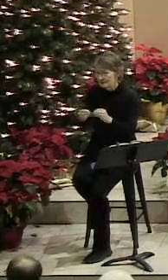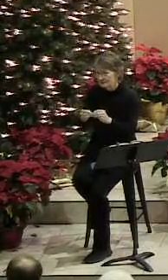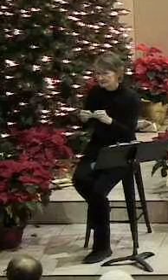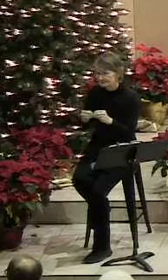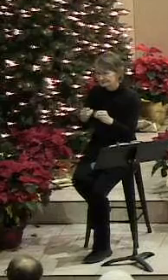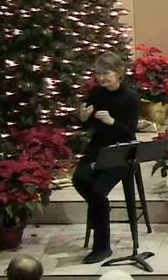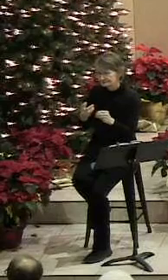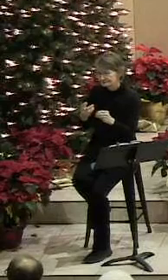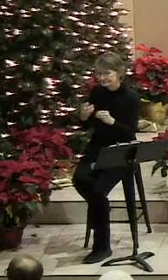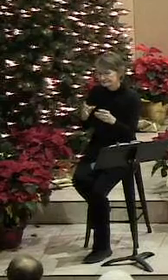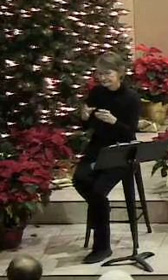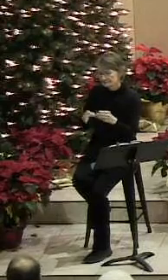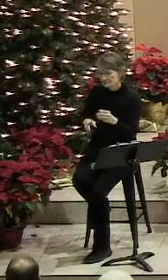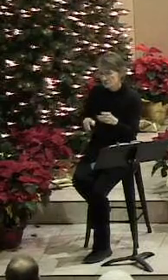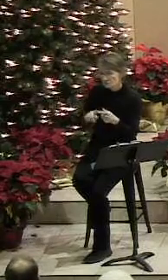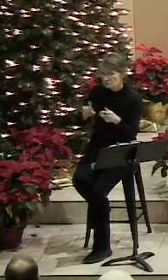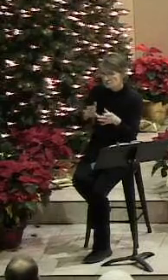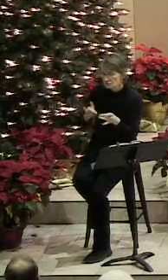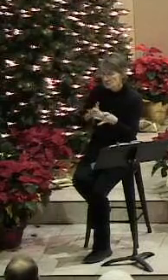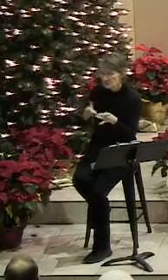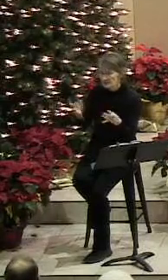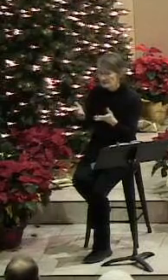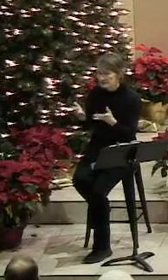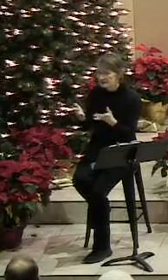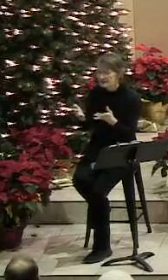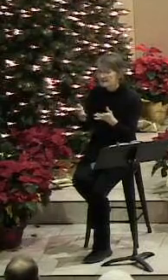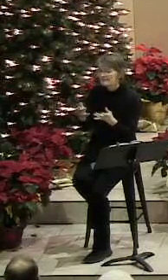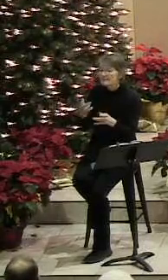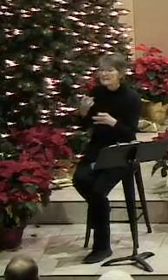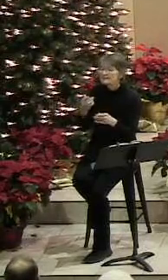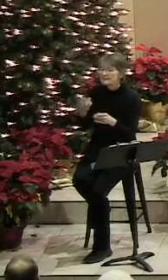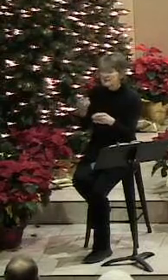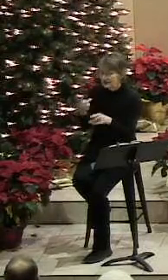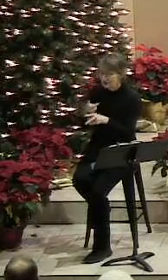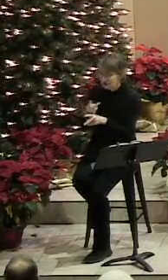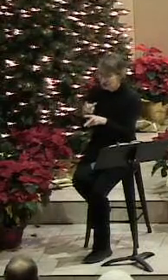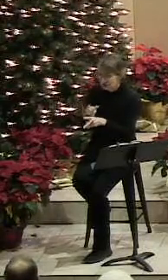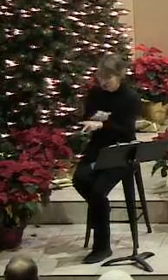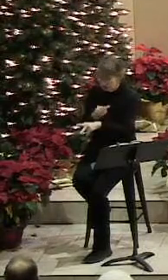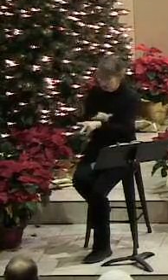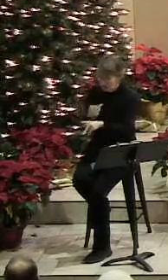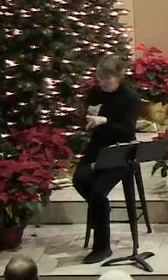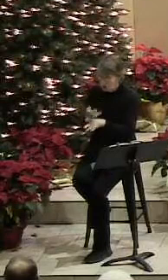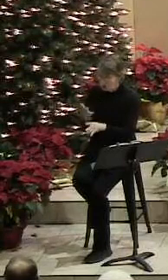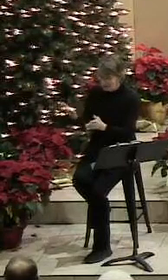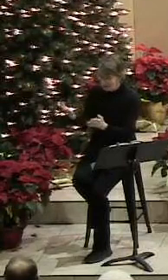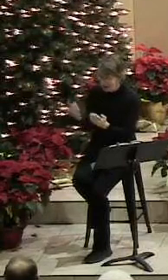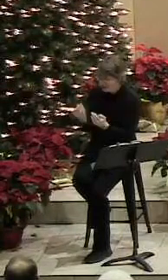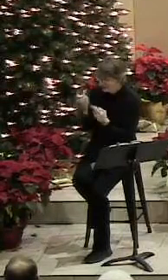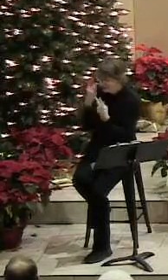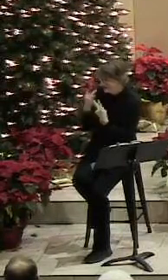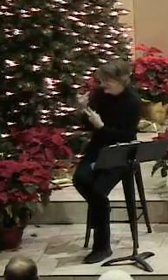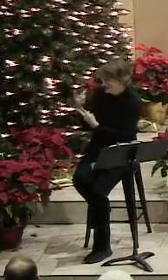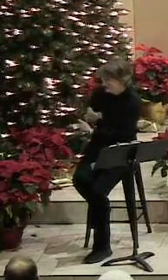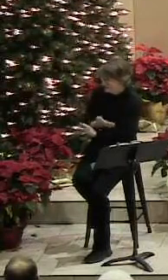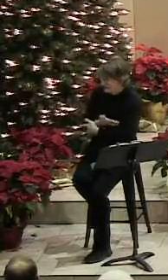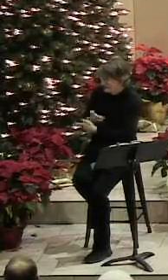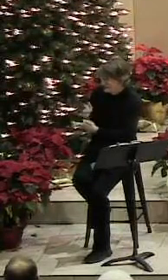the regular part when we were familiar with the Christmas story, right? The shepherds, they come, they see the